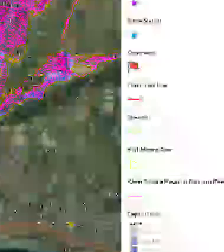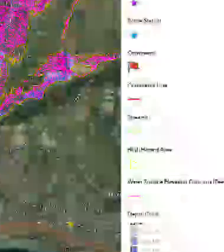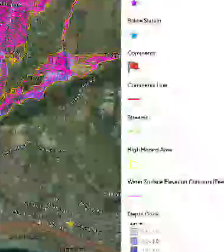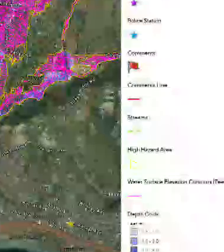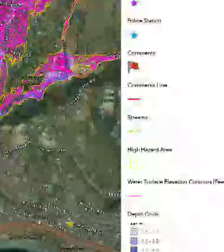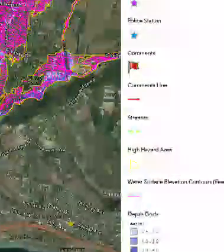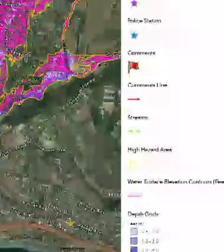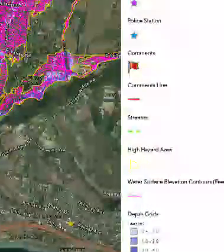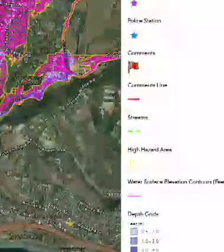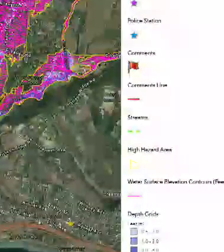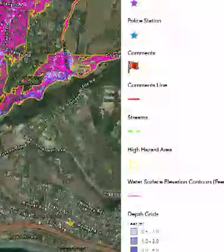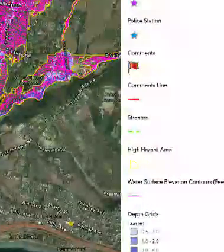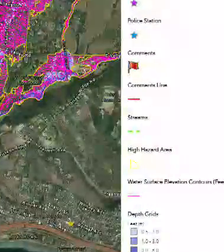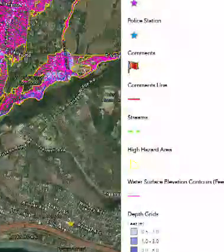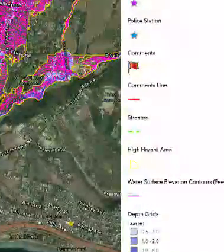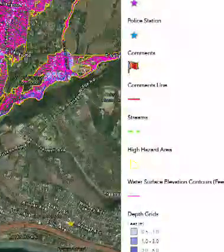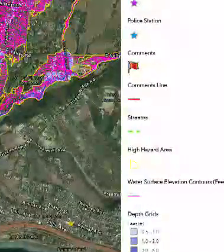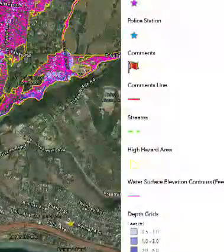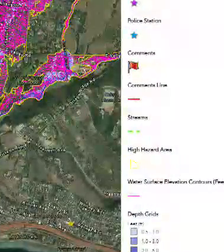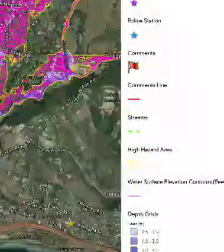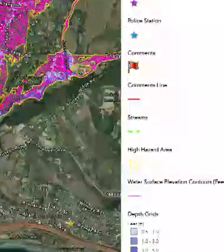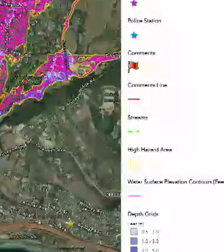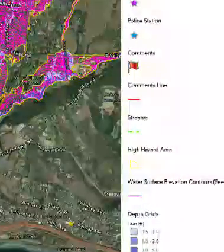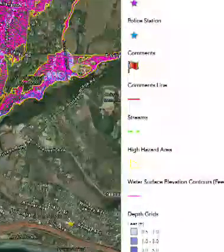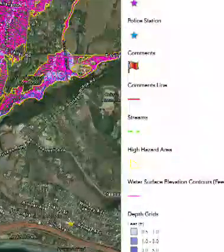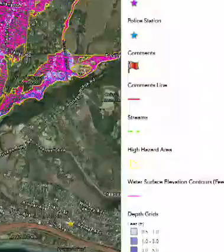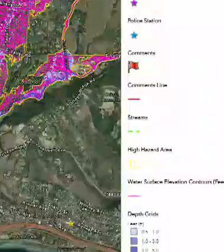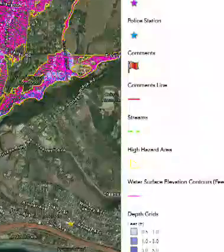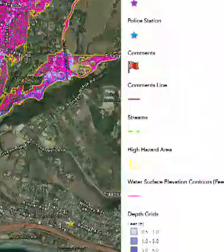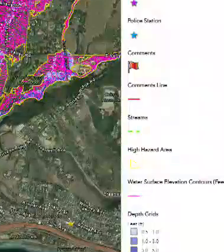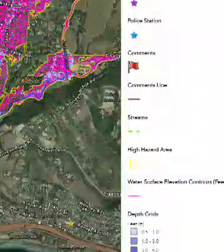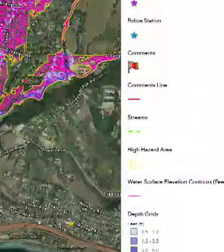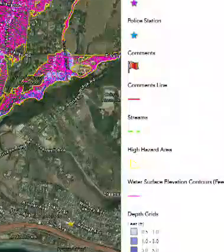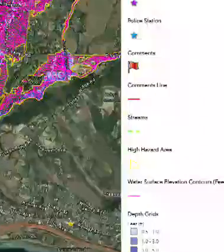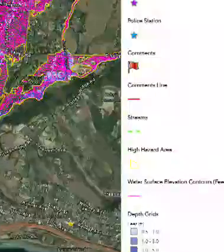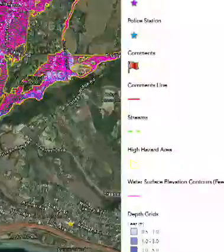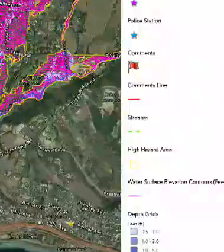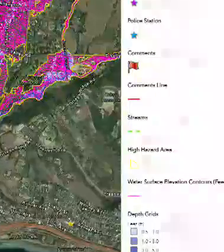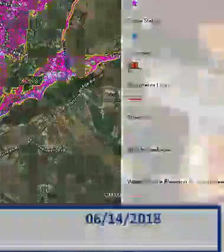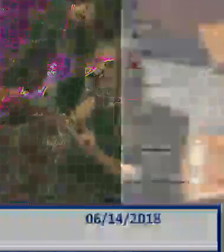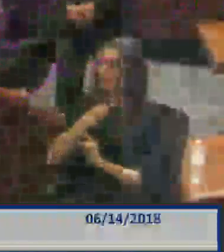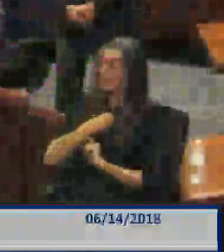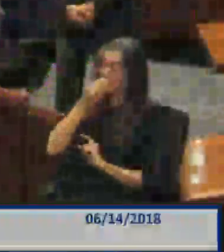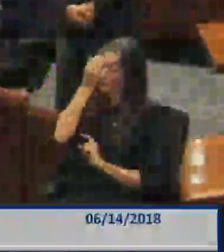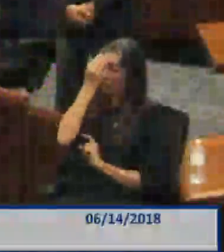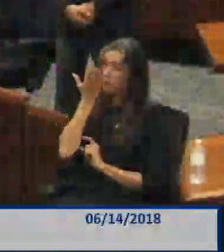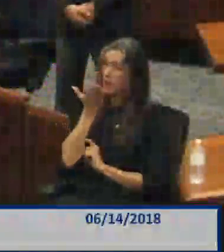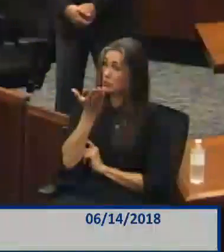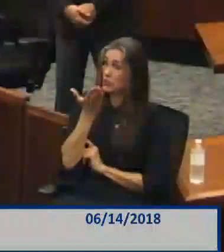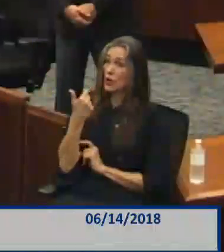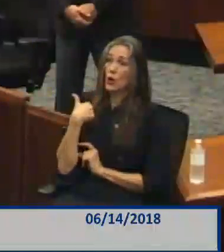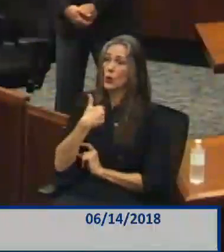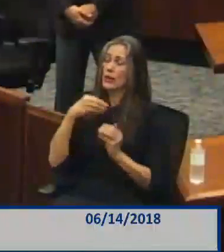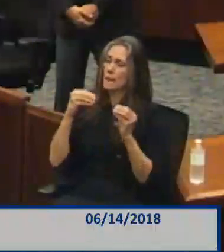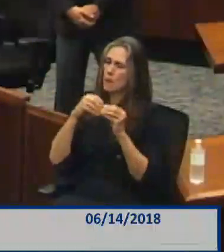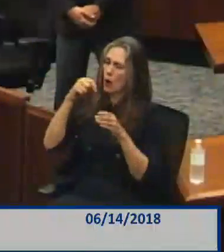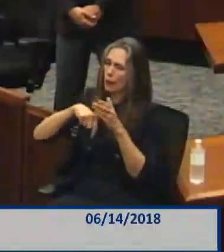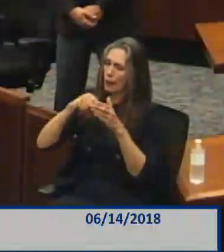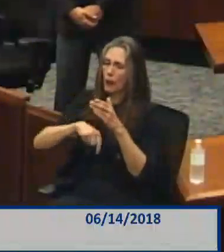question that we get is like, okay, so how do I know what like my ground elevation is? Or how do I know what my